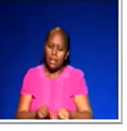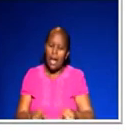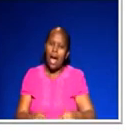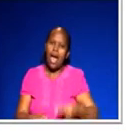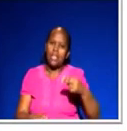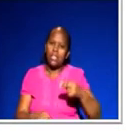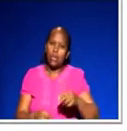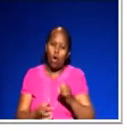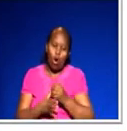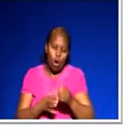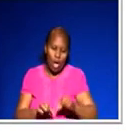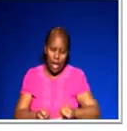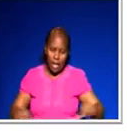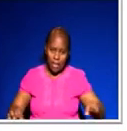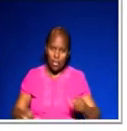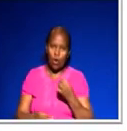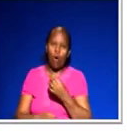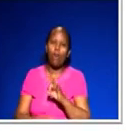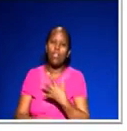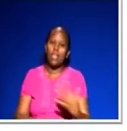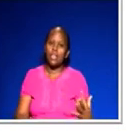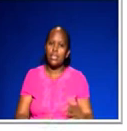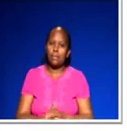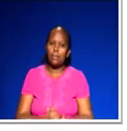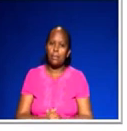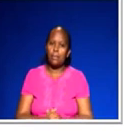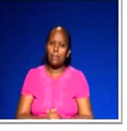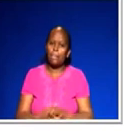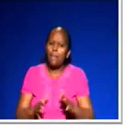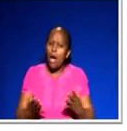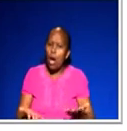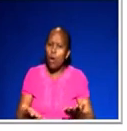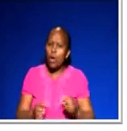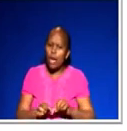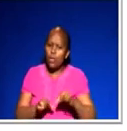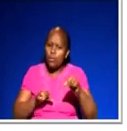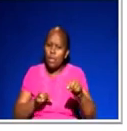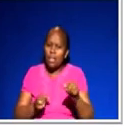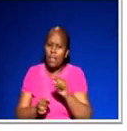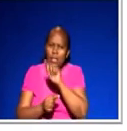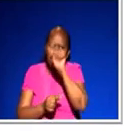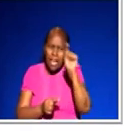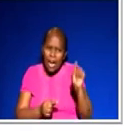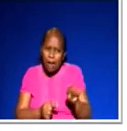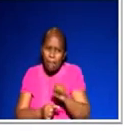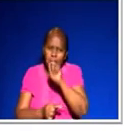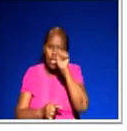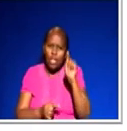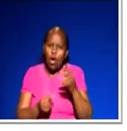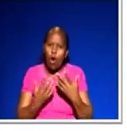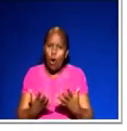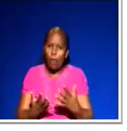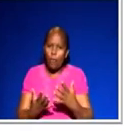heights or lengths of an object? How can you measure the circumference of a